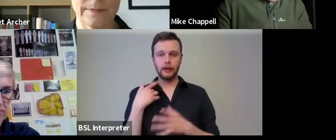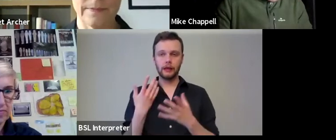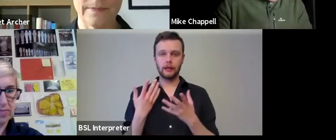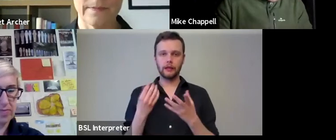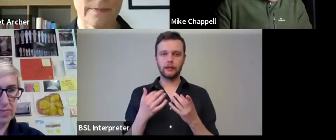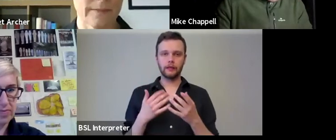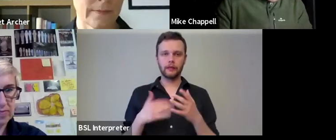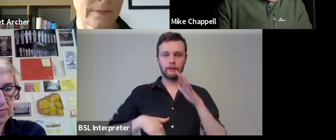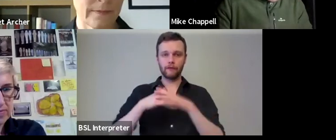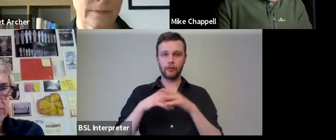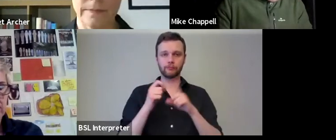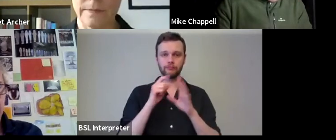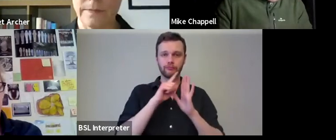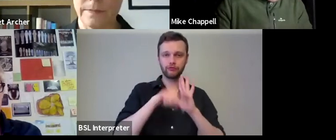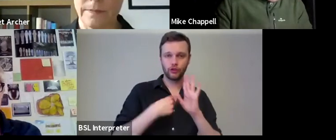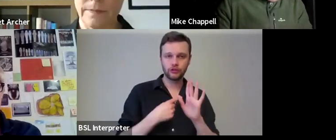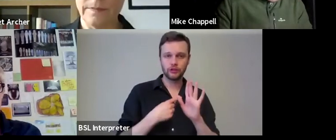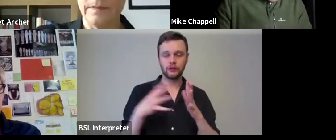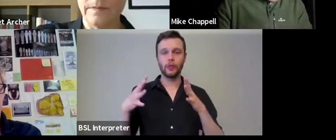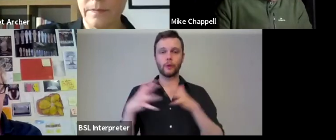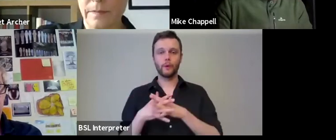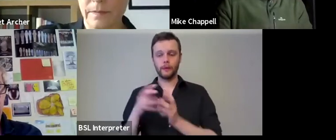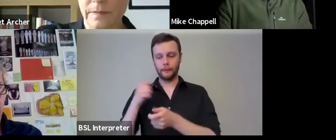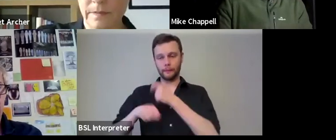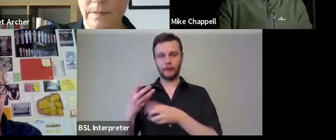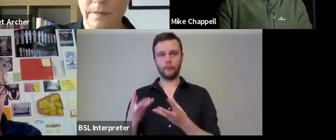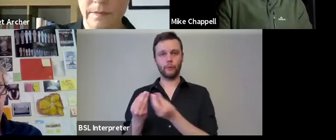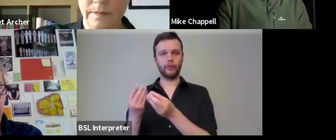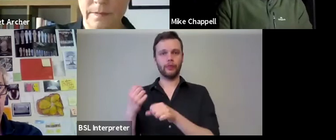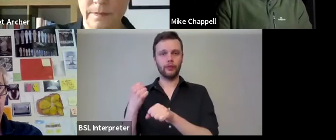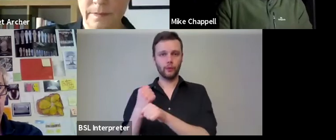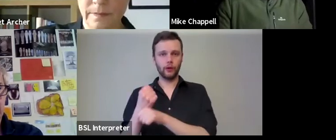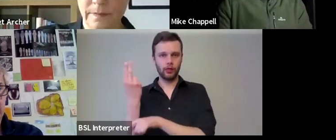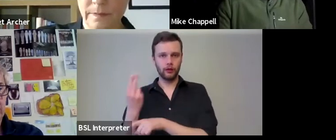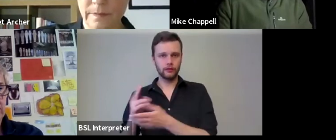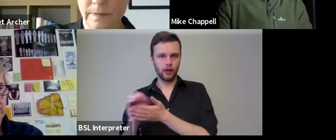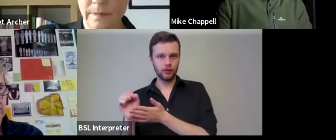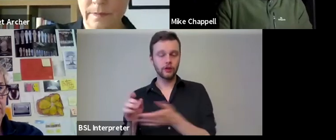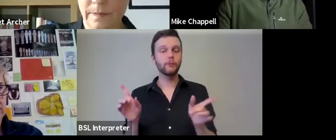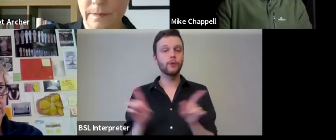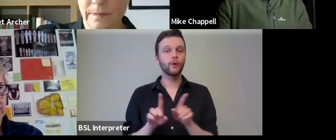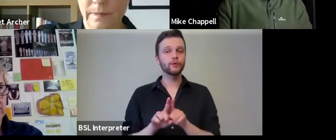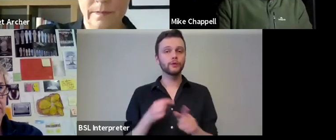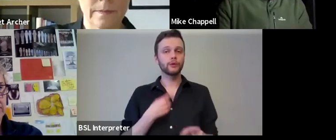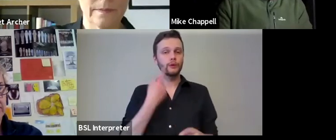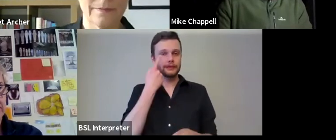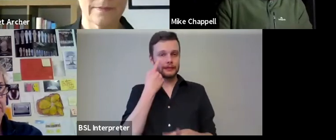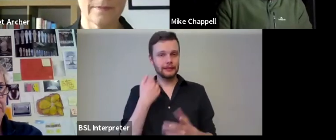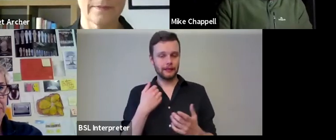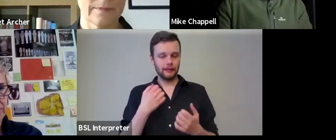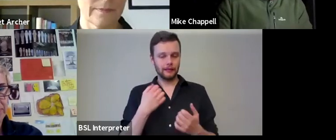the project that Wayne made with Google Arts and Culture, and then alongside that, you can actually see the process